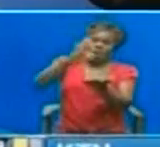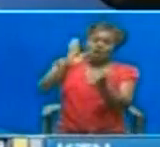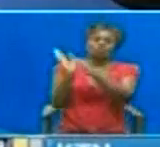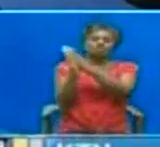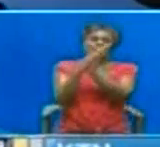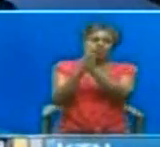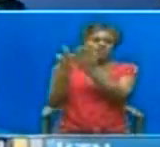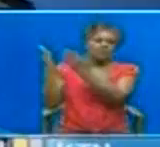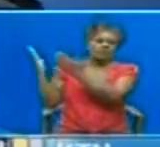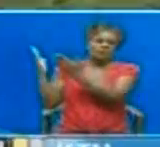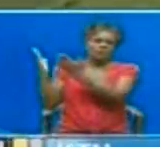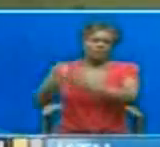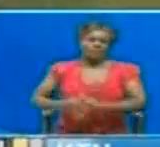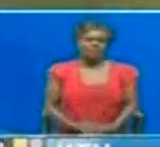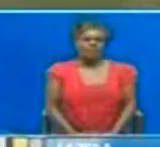story.